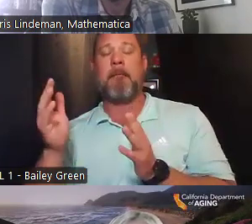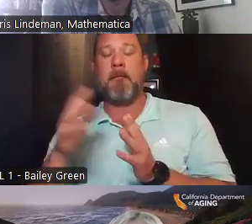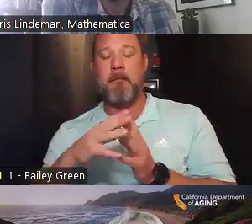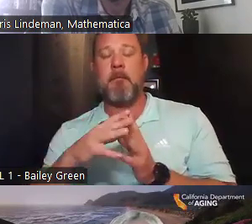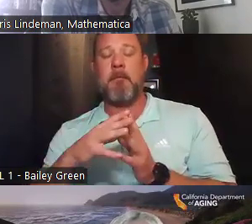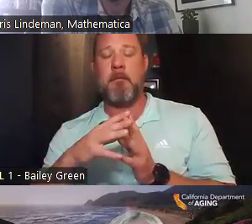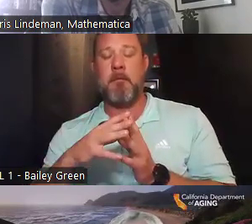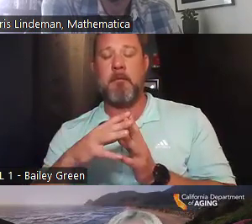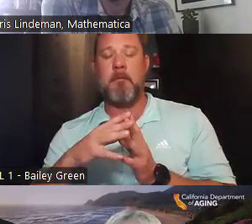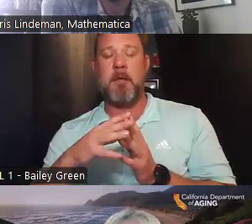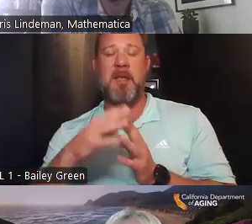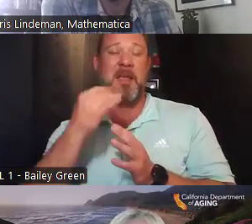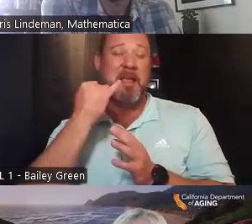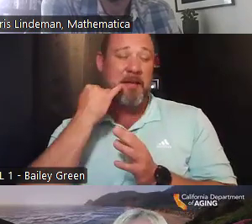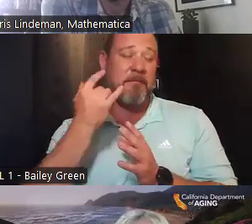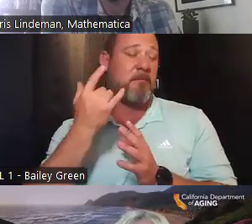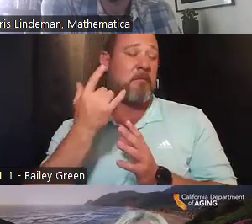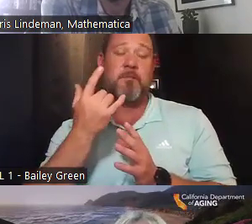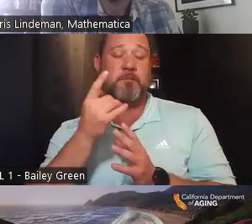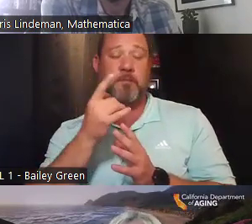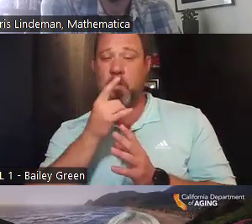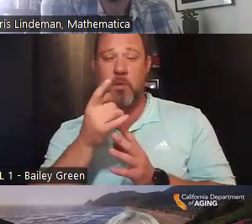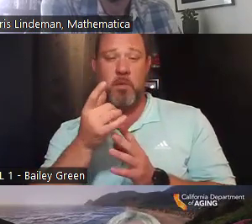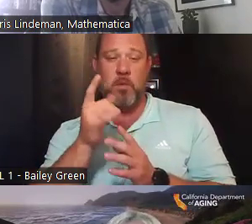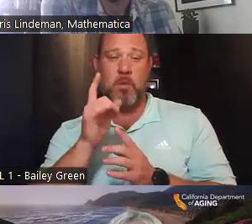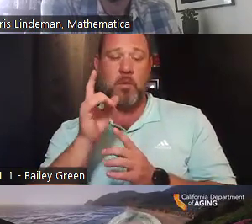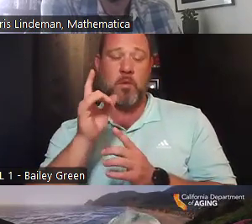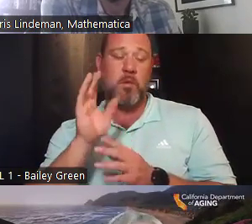plans. So if you want, whoever that was that